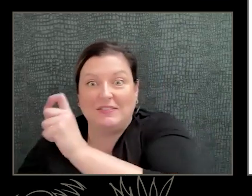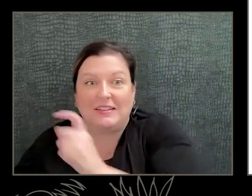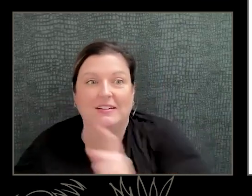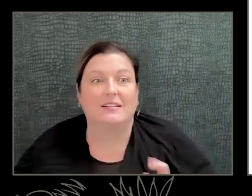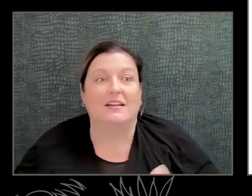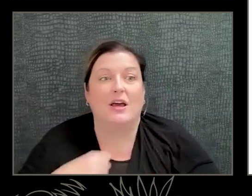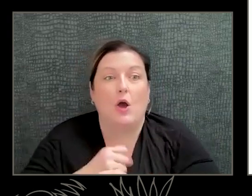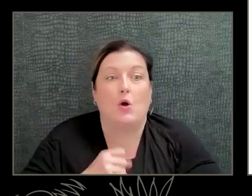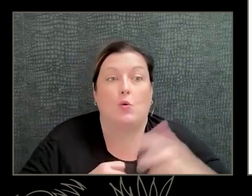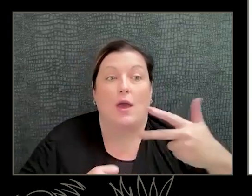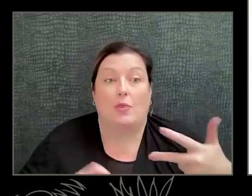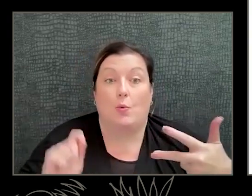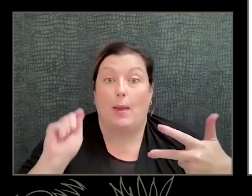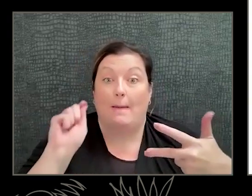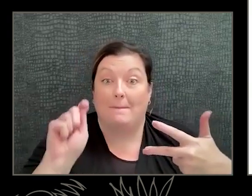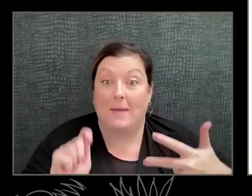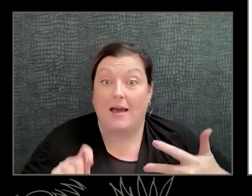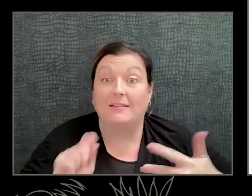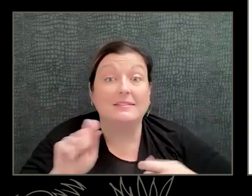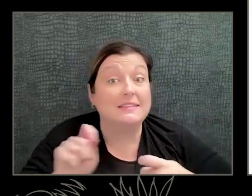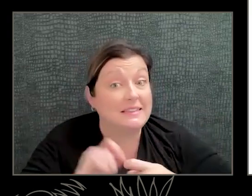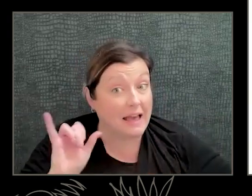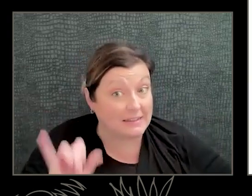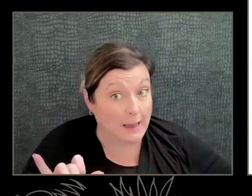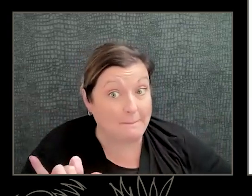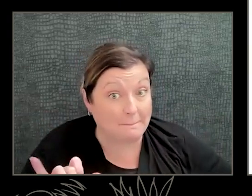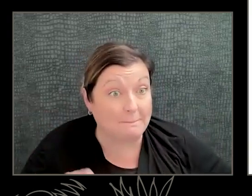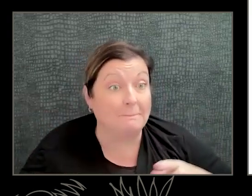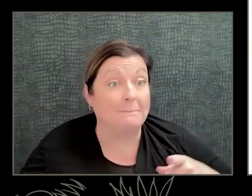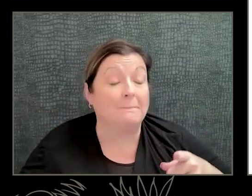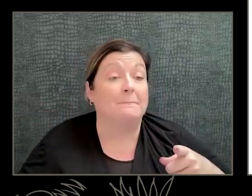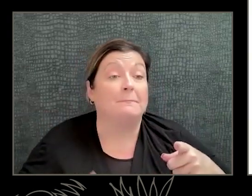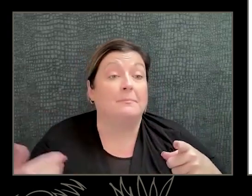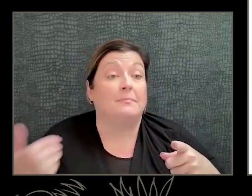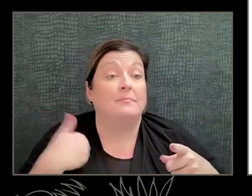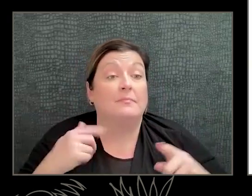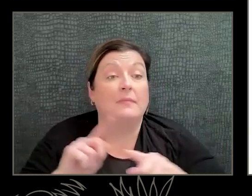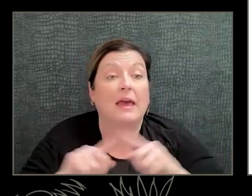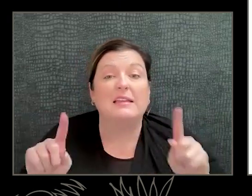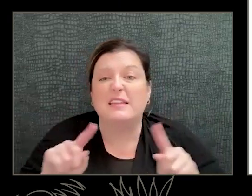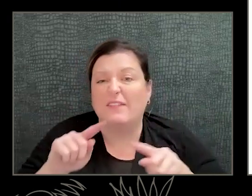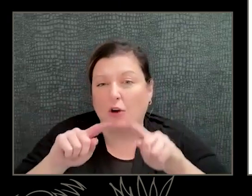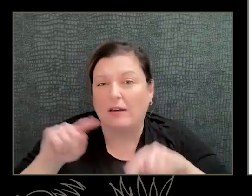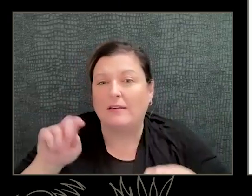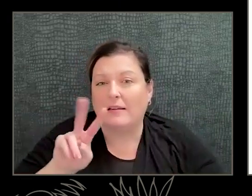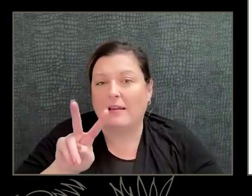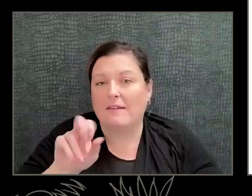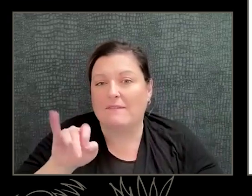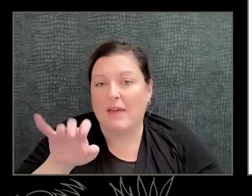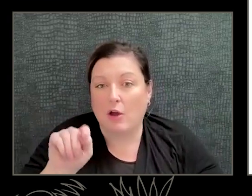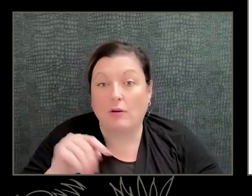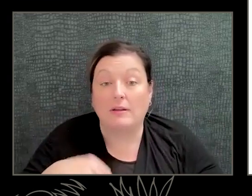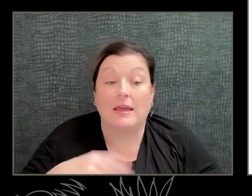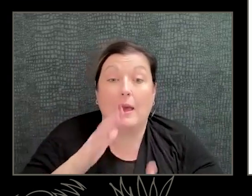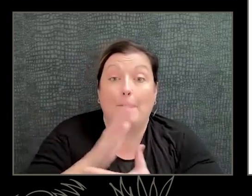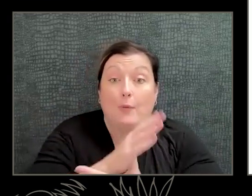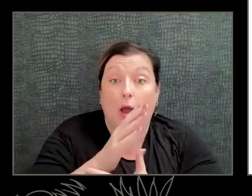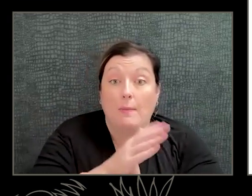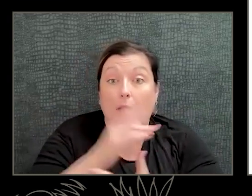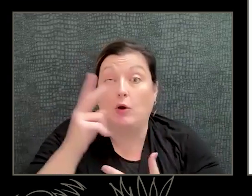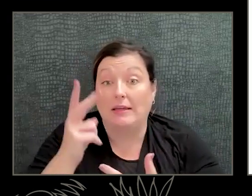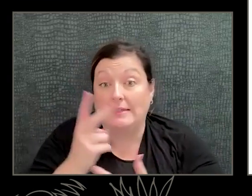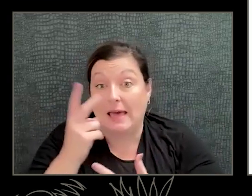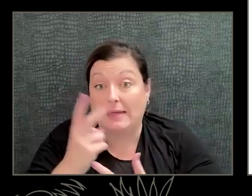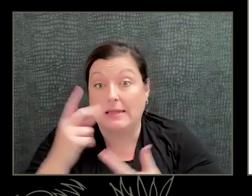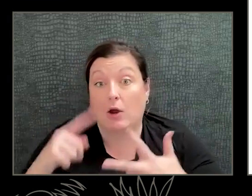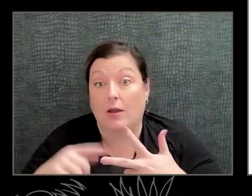3 buttons. They are all the same exact button. They have a different variants so we have a primary, a secondary, and an